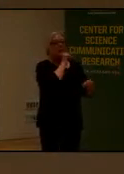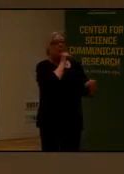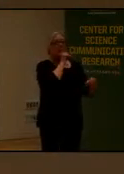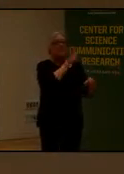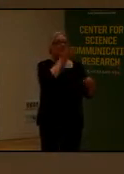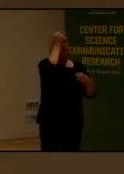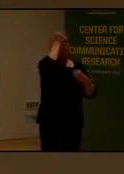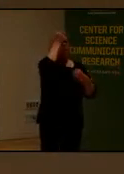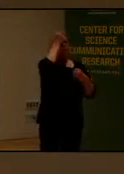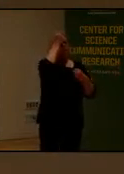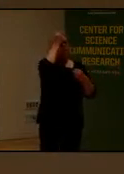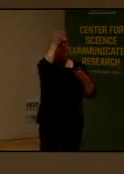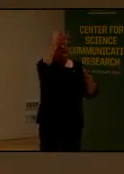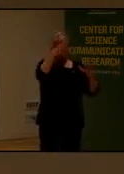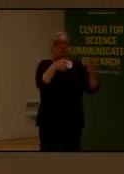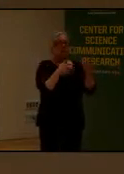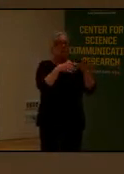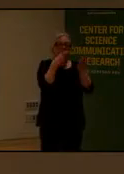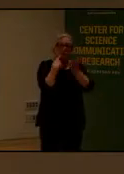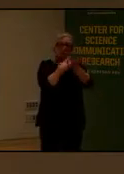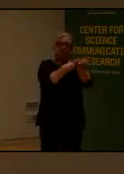that data is being driven.